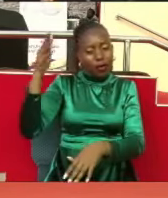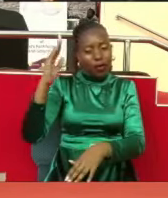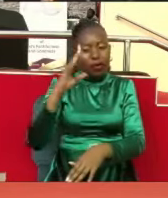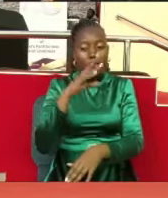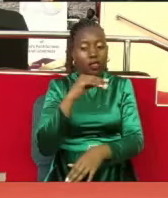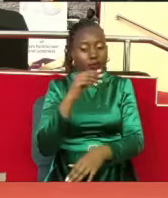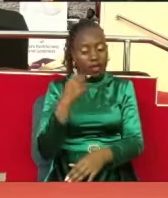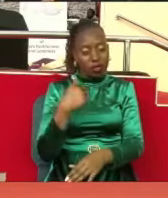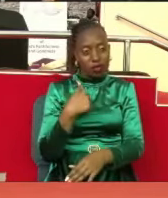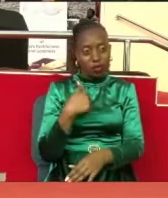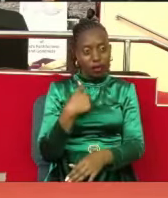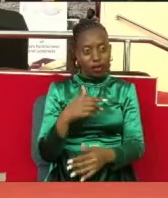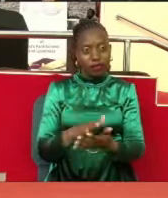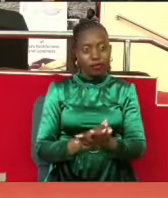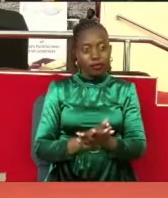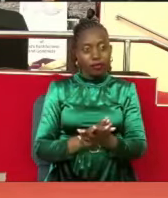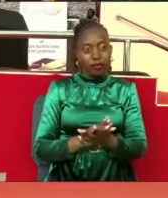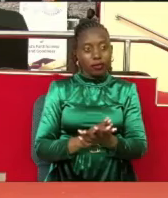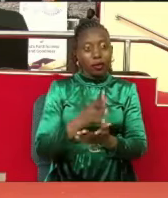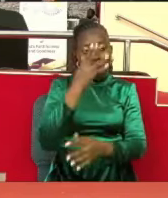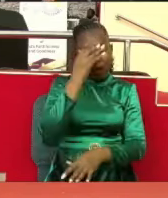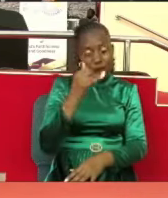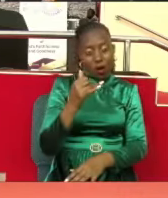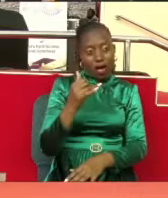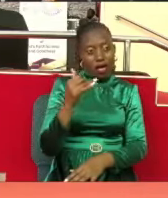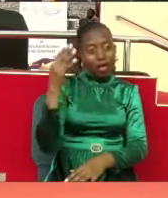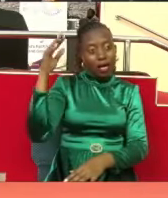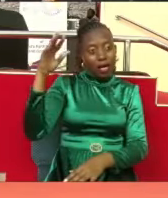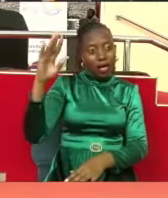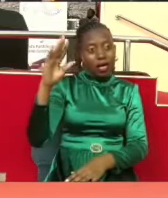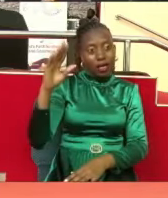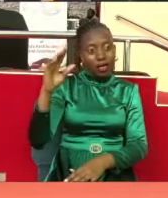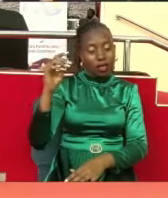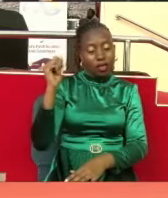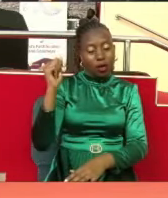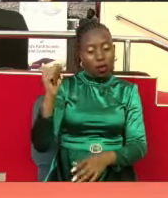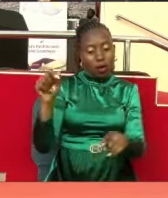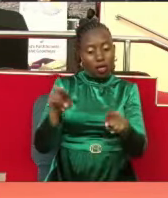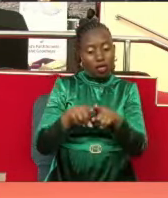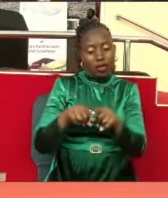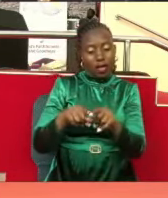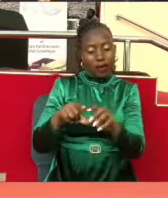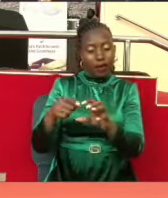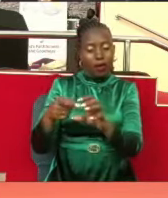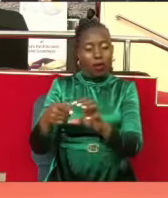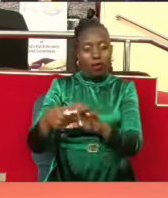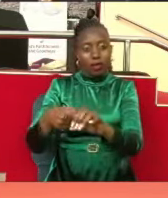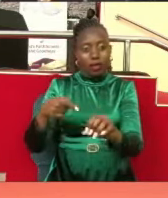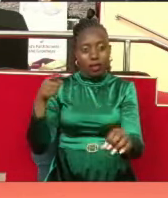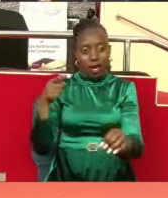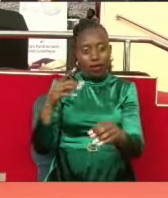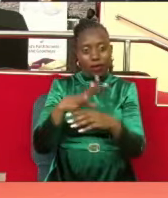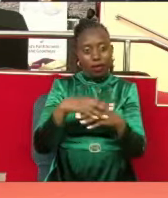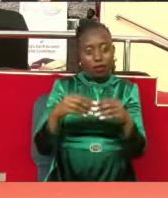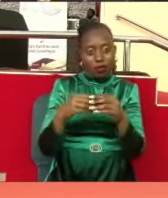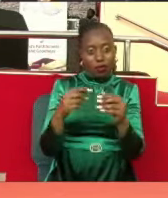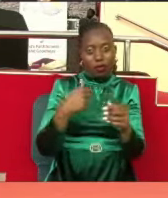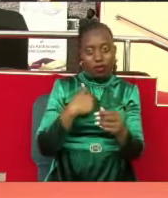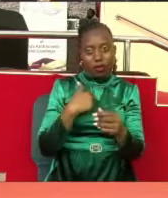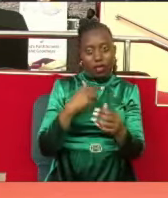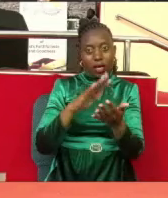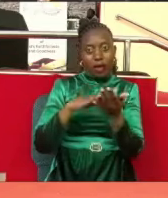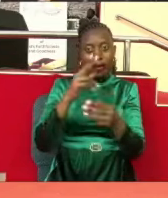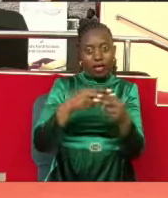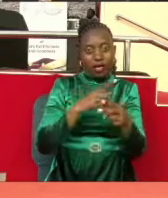Nitangojea mpaka niongeleshe. His rod and his staff, they comfort me. Gongo lake na fimbo lake vyanifariji. Praise the name of the